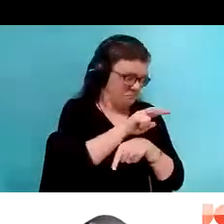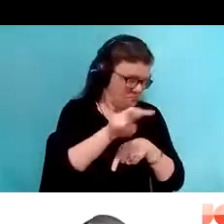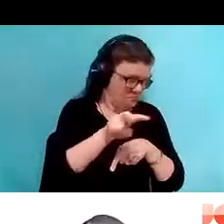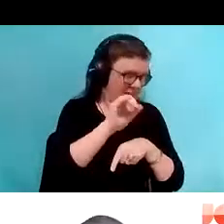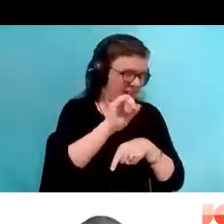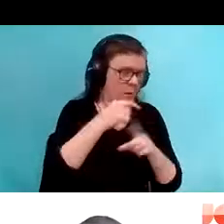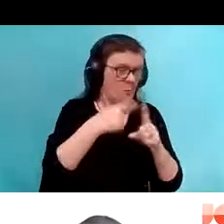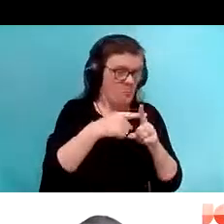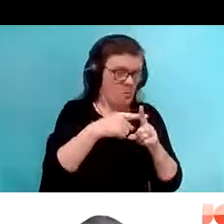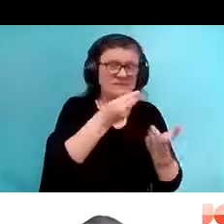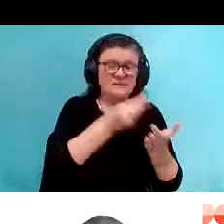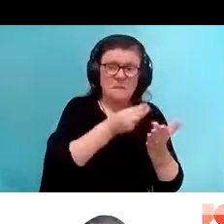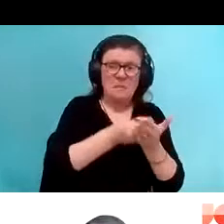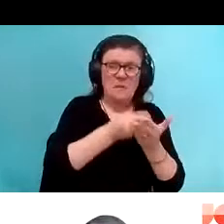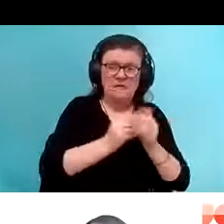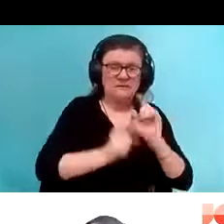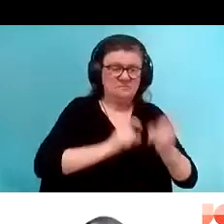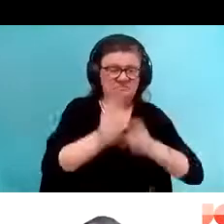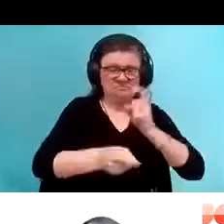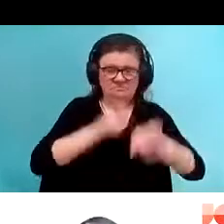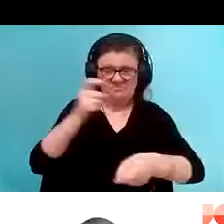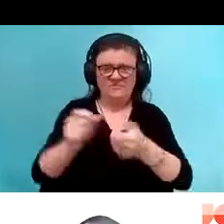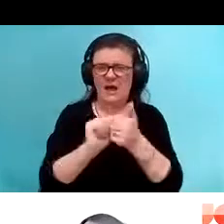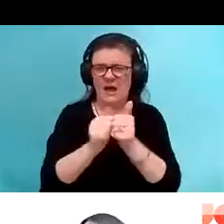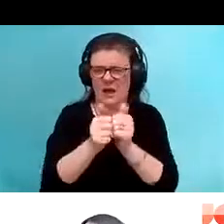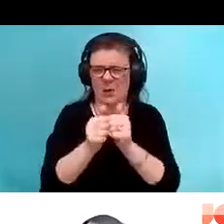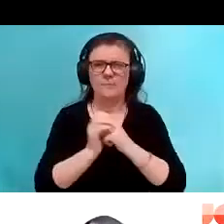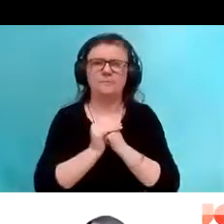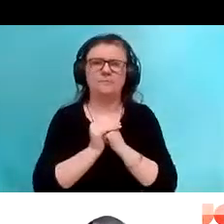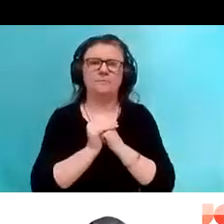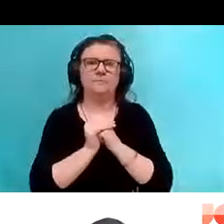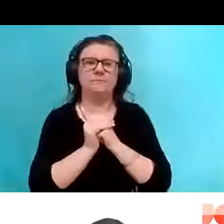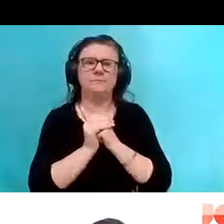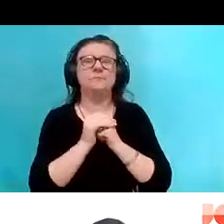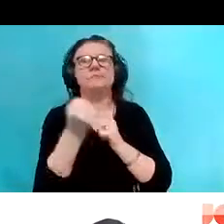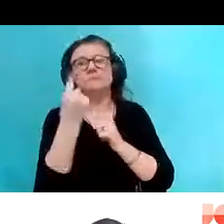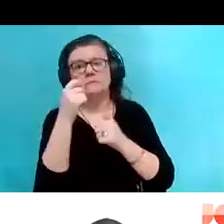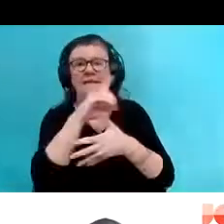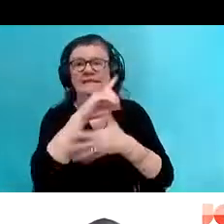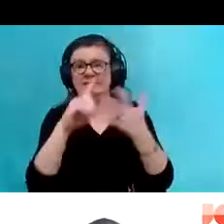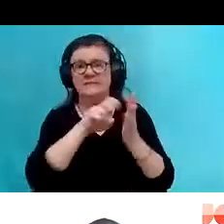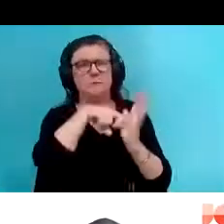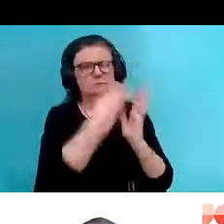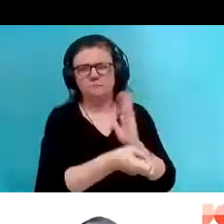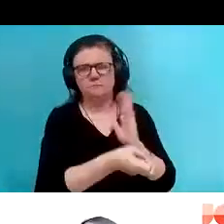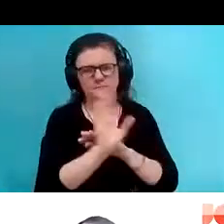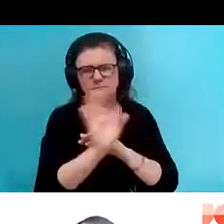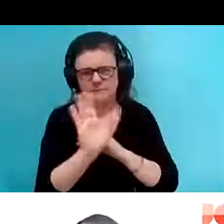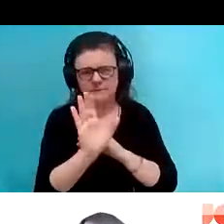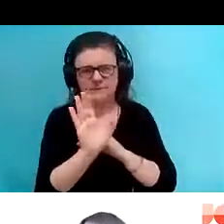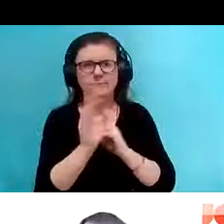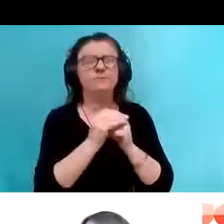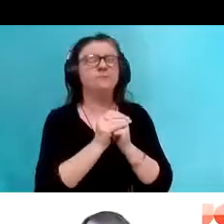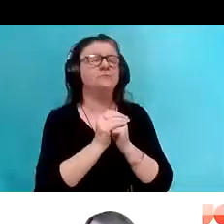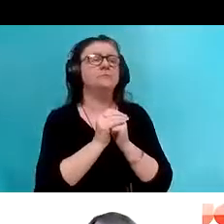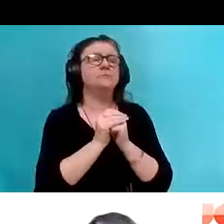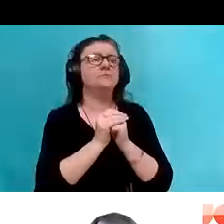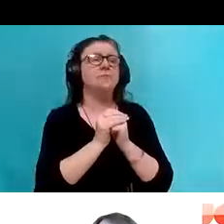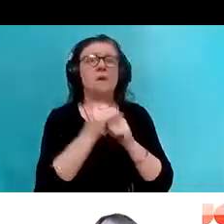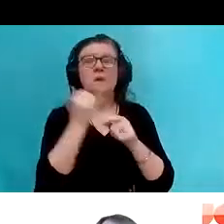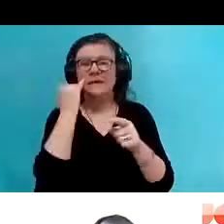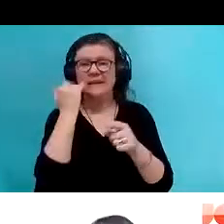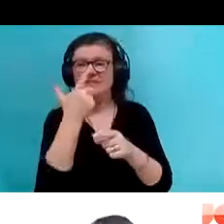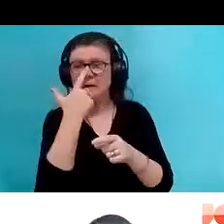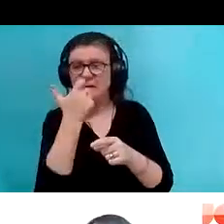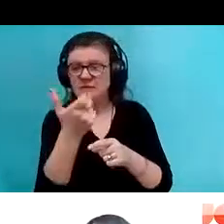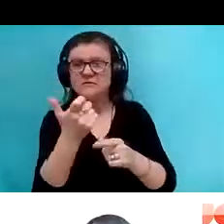was dispersed to projects on the ground. Now, I'm not going to go into the detailed methods, but I'm happy to be contacted afterwards